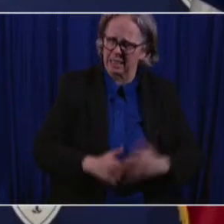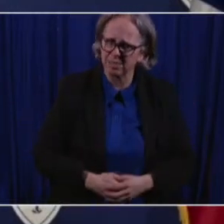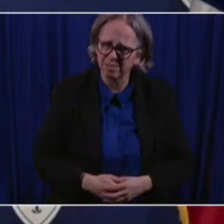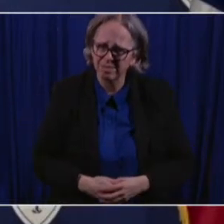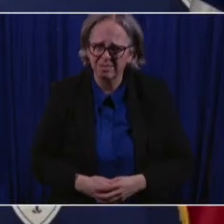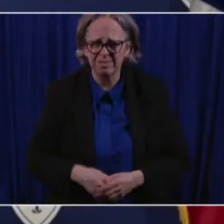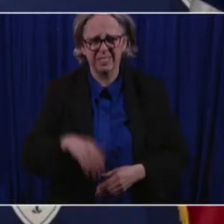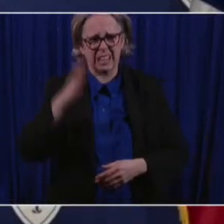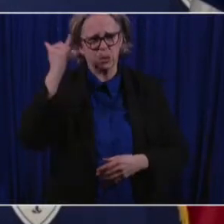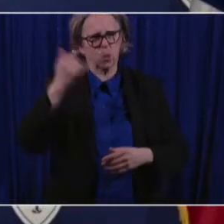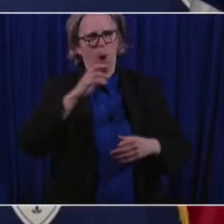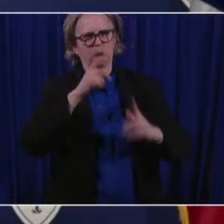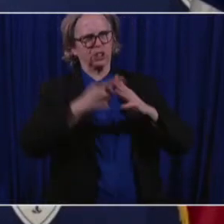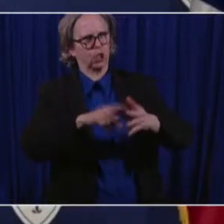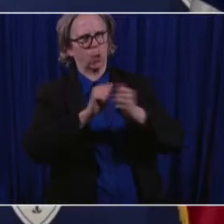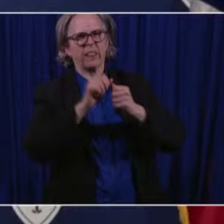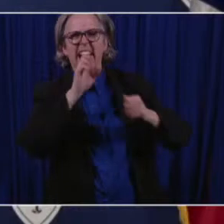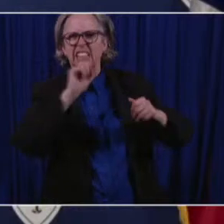nursing homes.